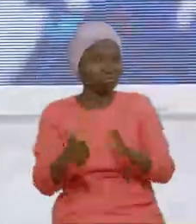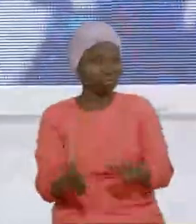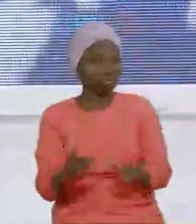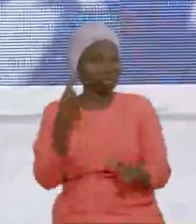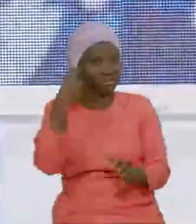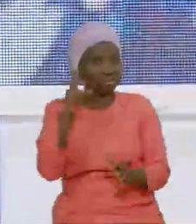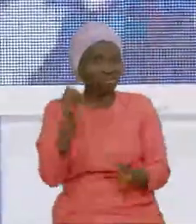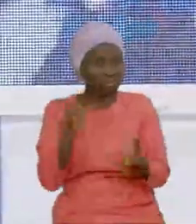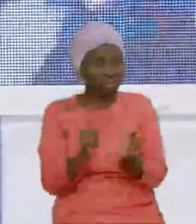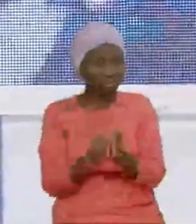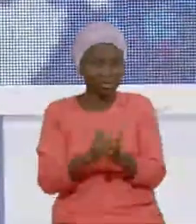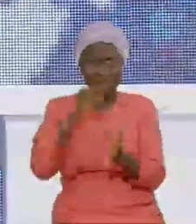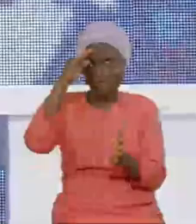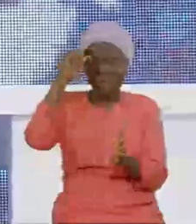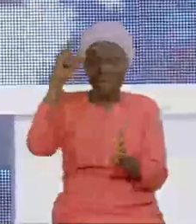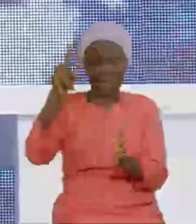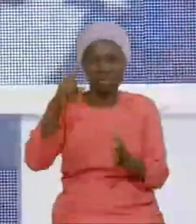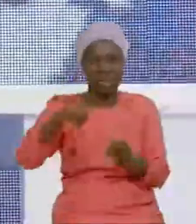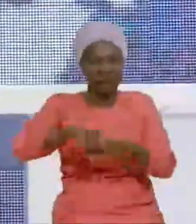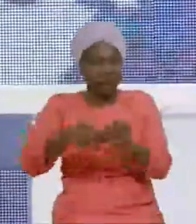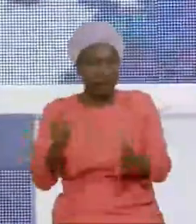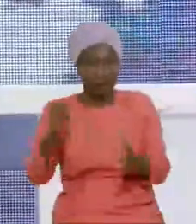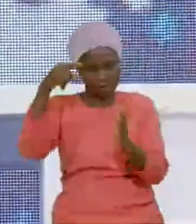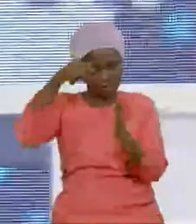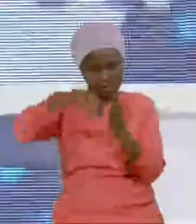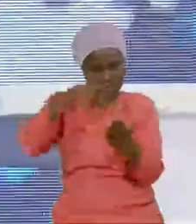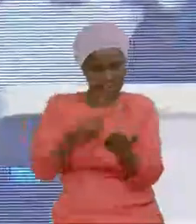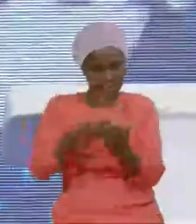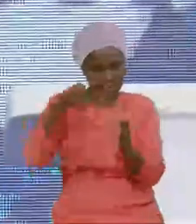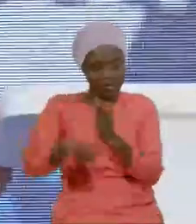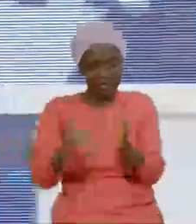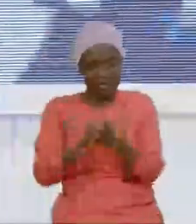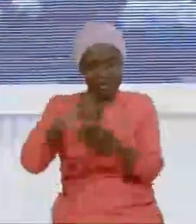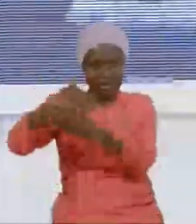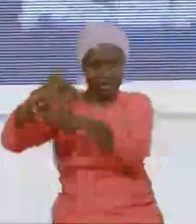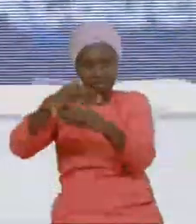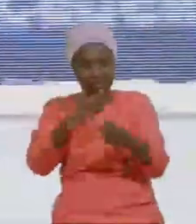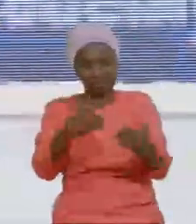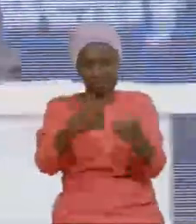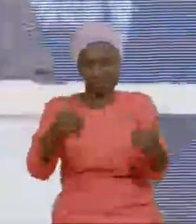that He breaks down that wall of separation between you and God.